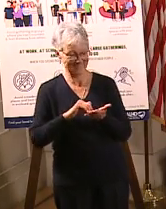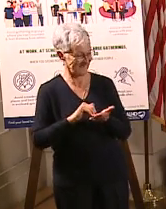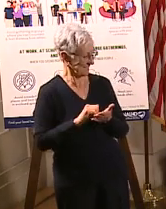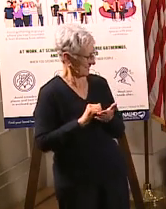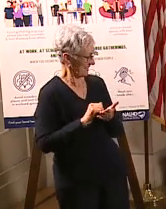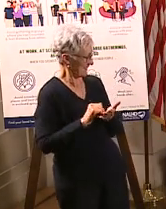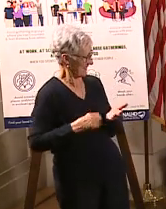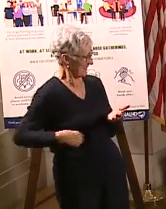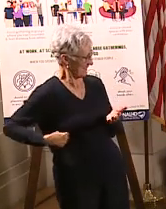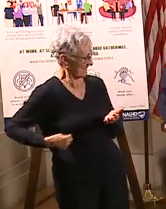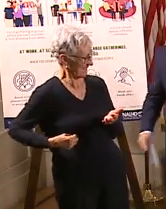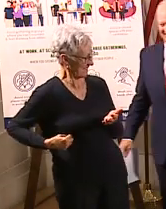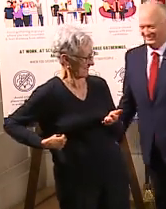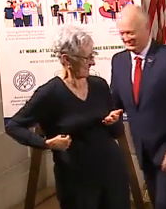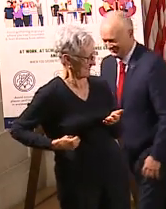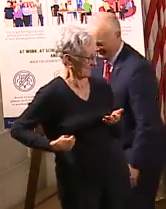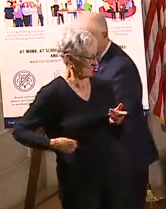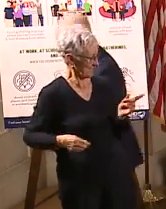Just says Q&A.